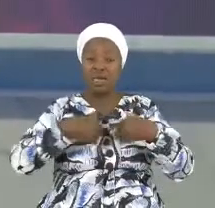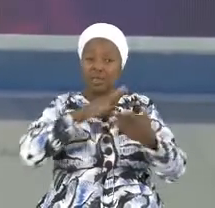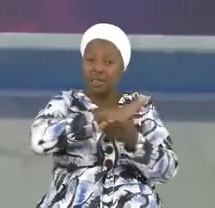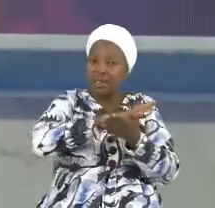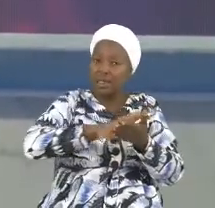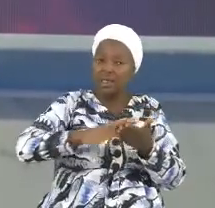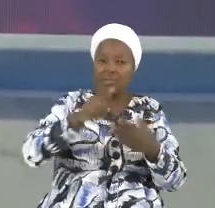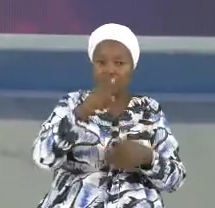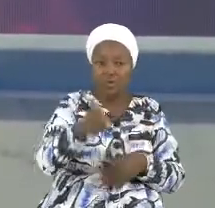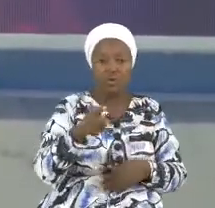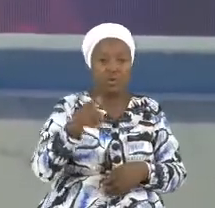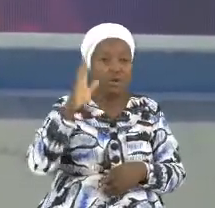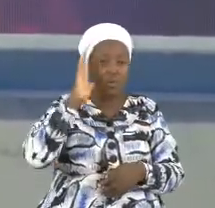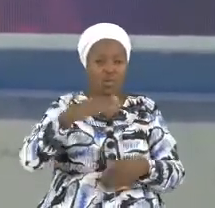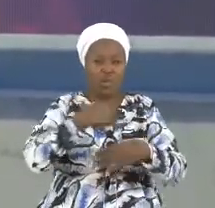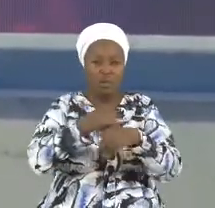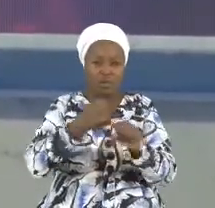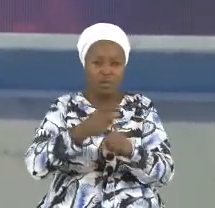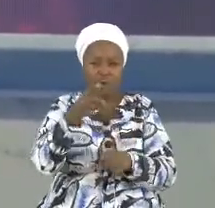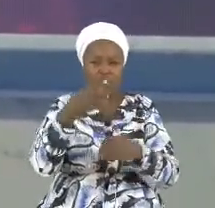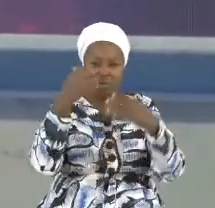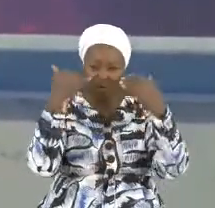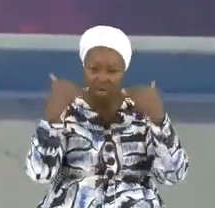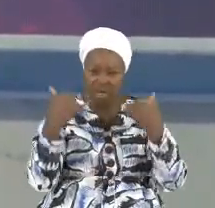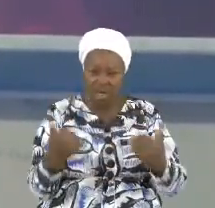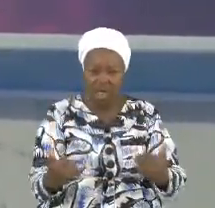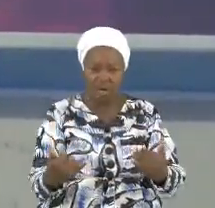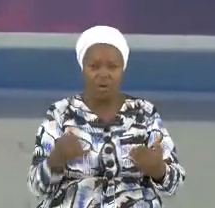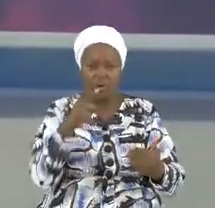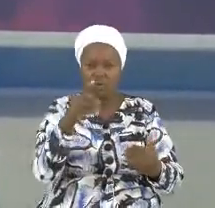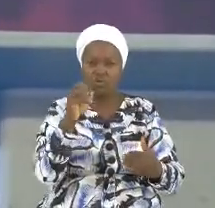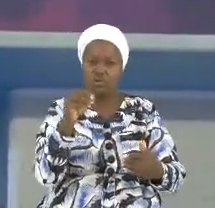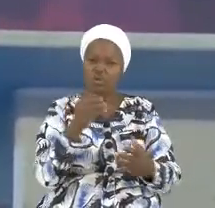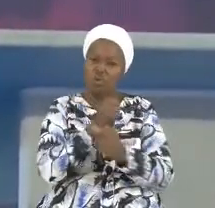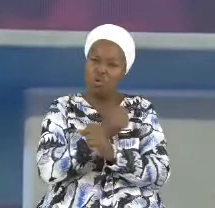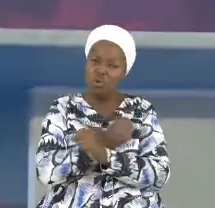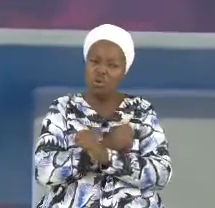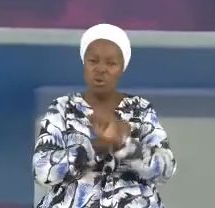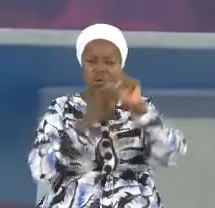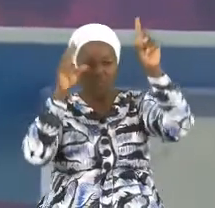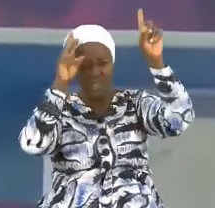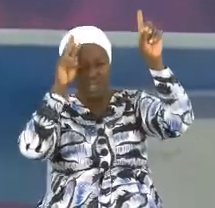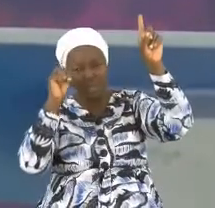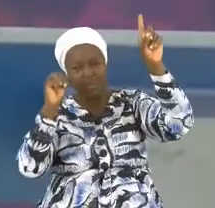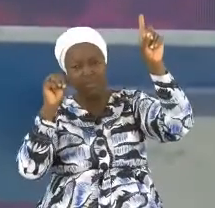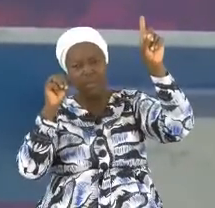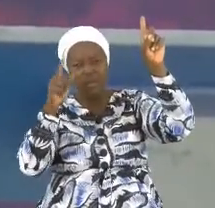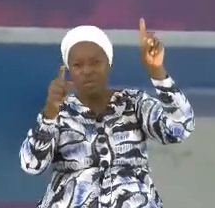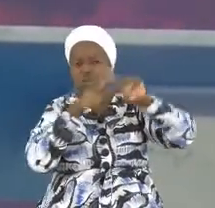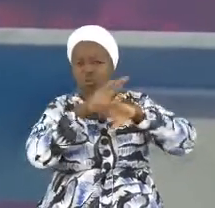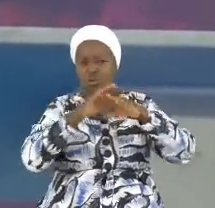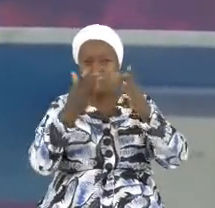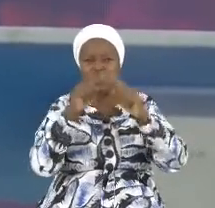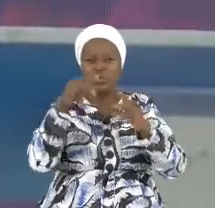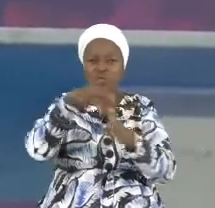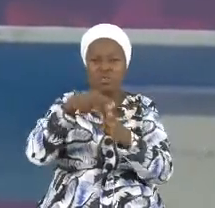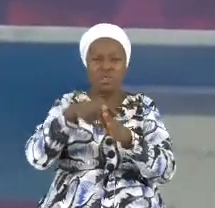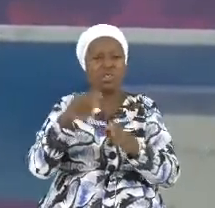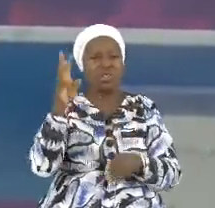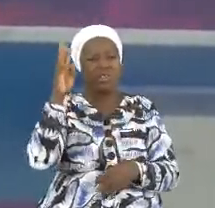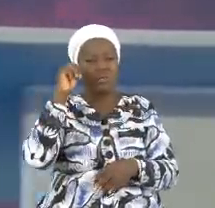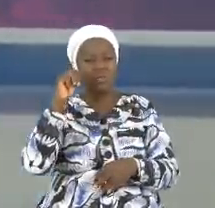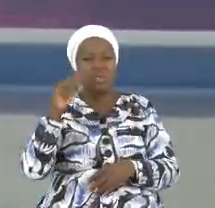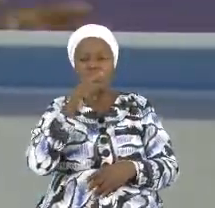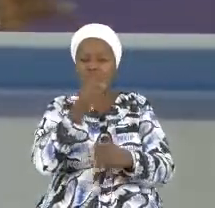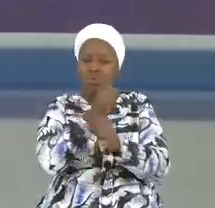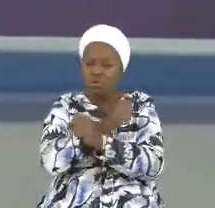you now to so love him, you don't want to cheat him. Love him,